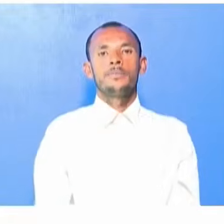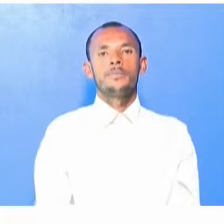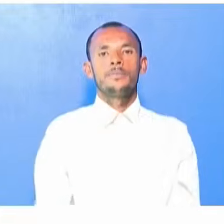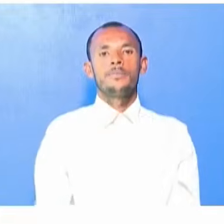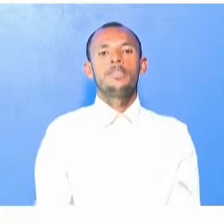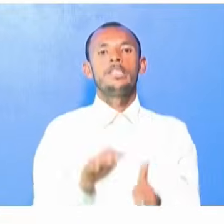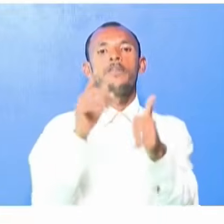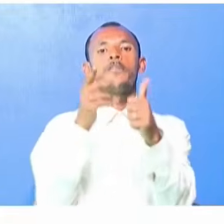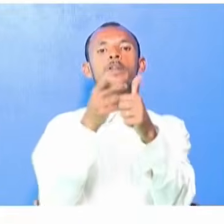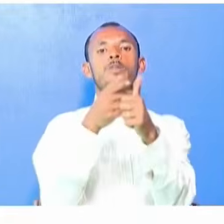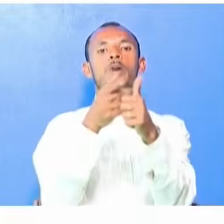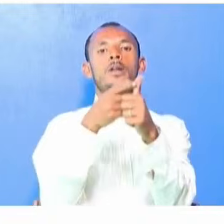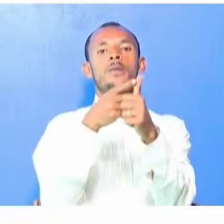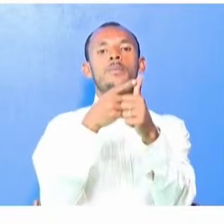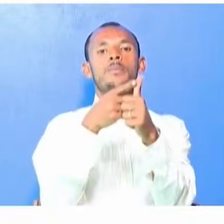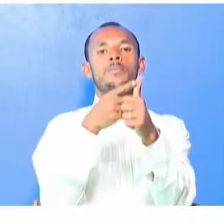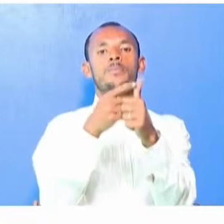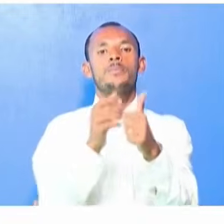The first one.